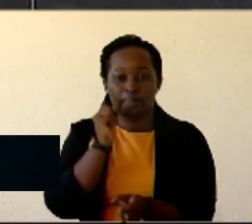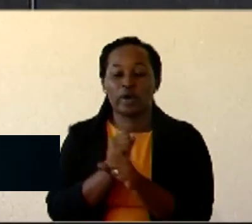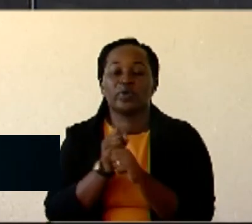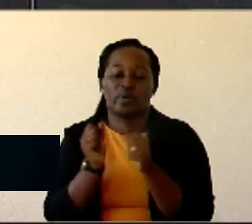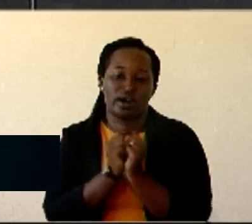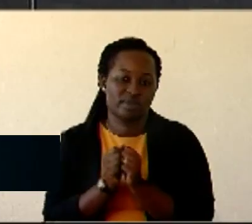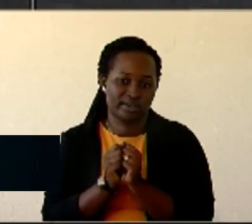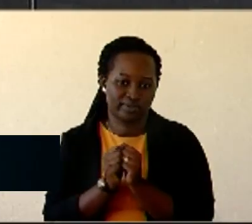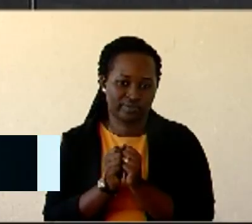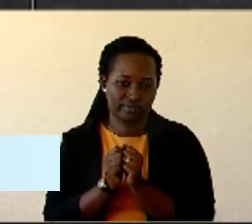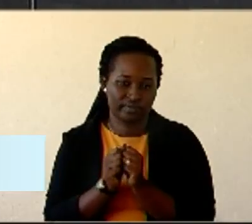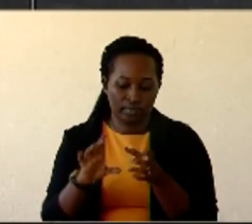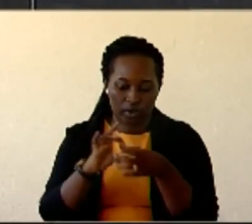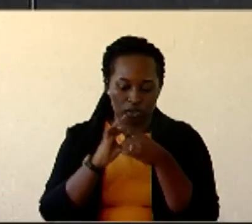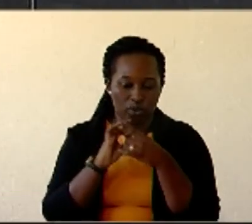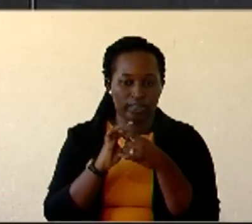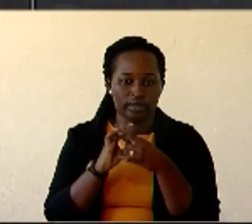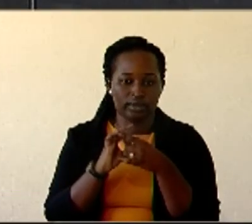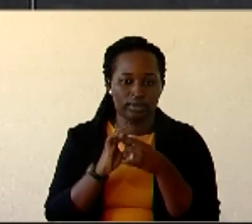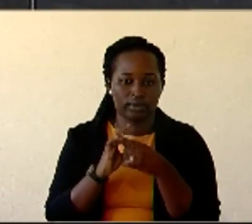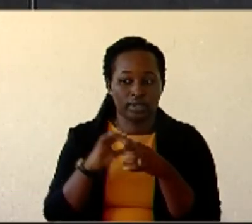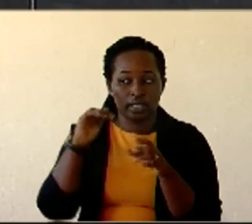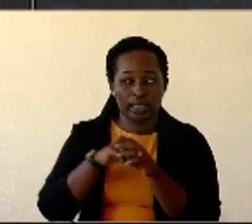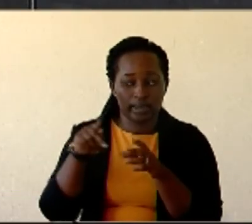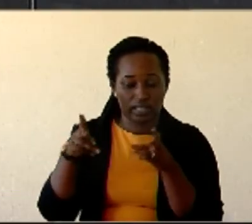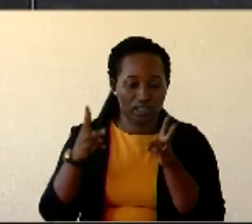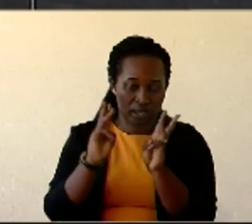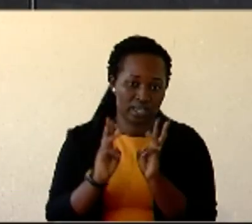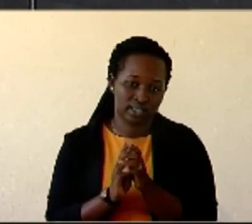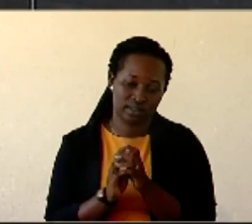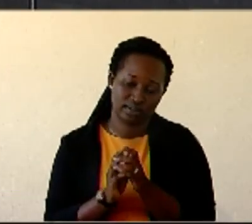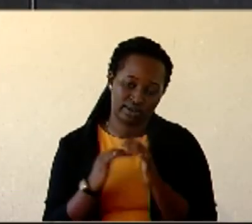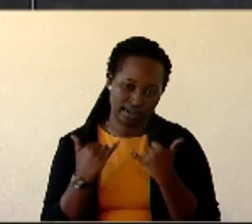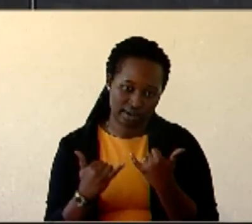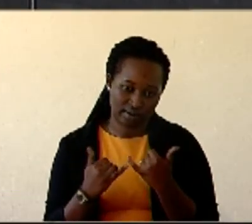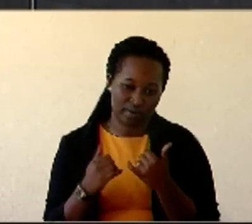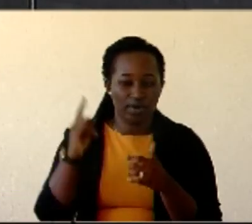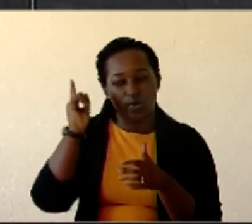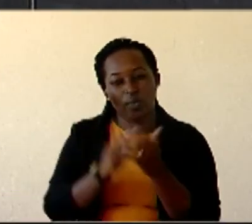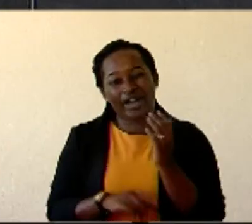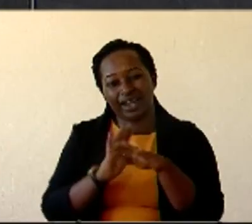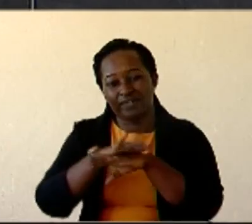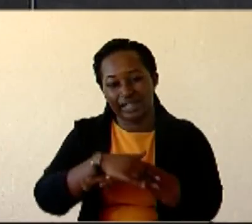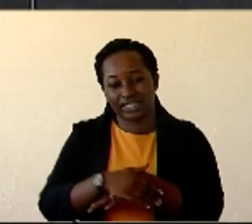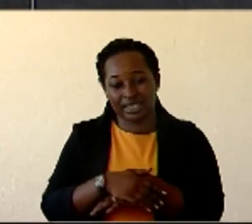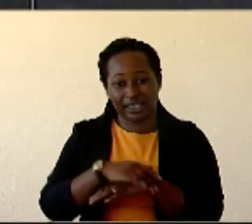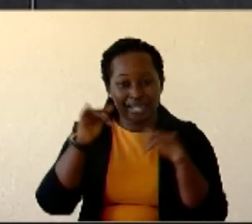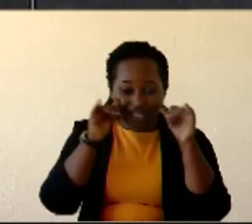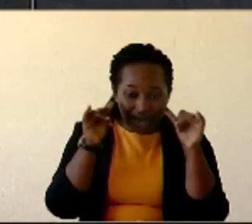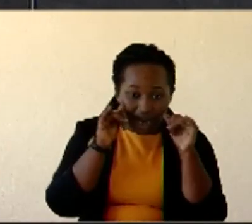together. Joint supply. So in this case now, what affects beef